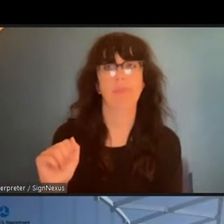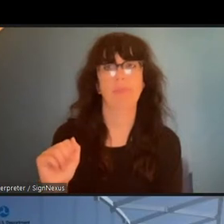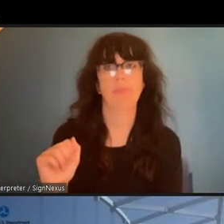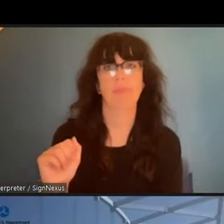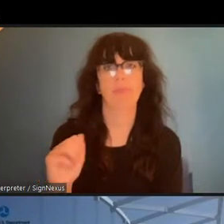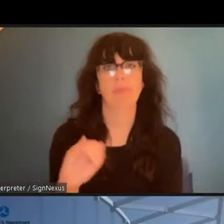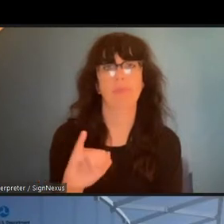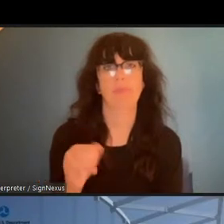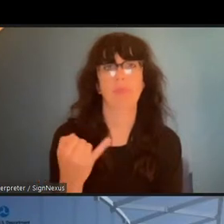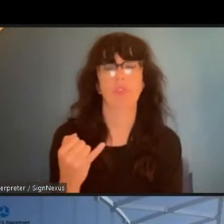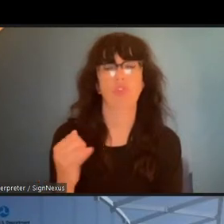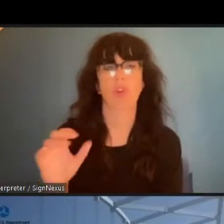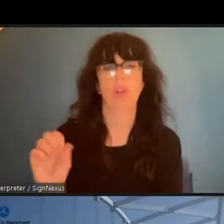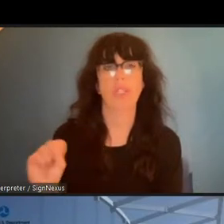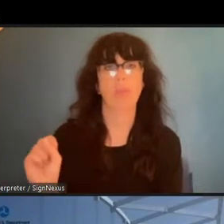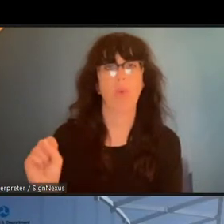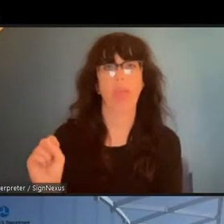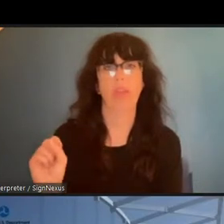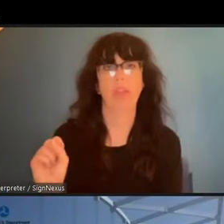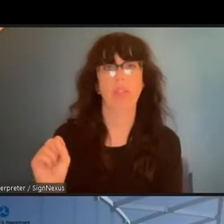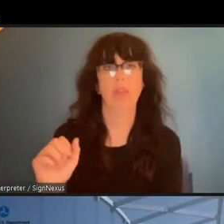john simolius